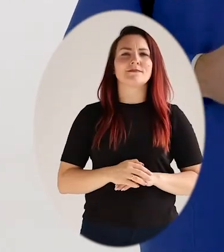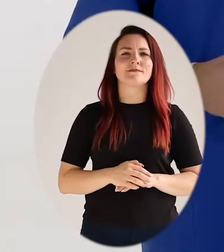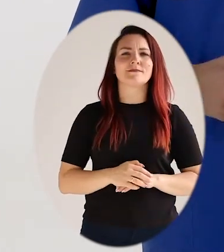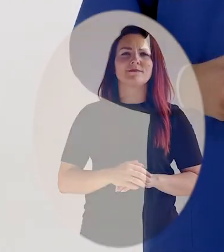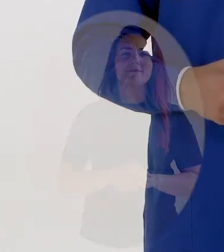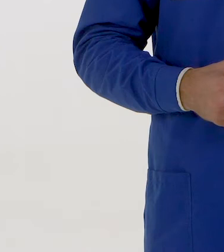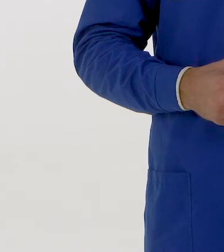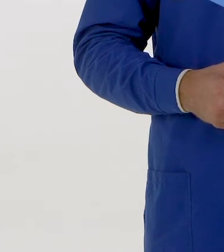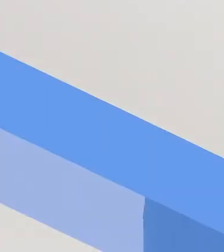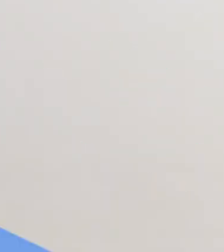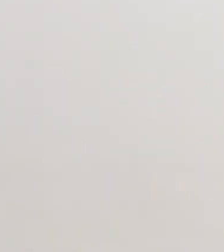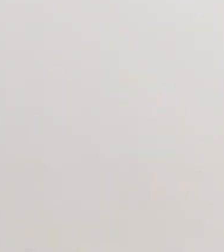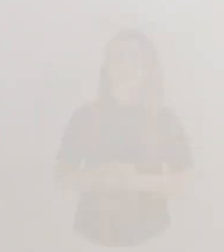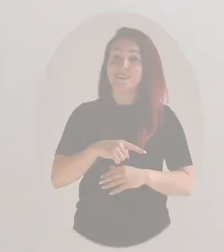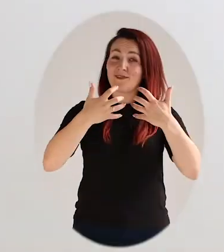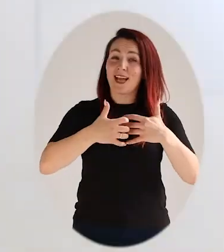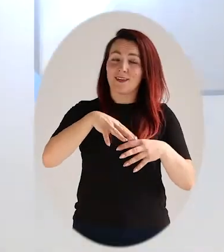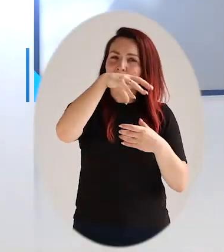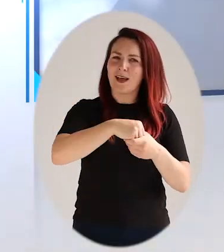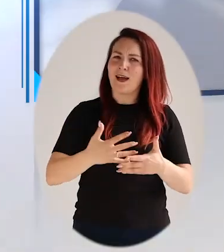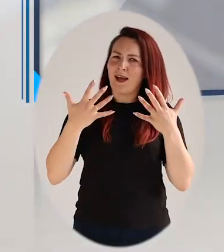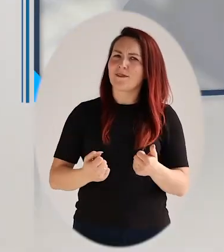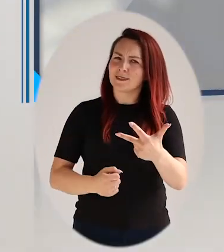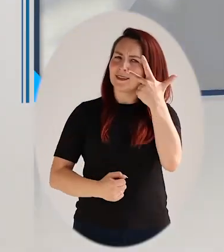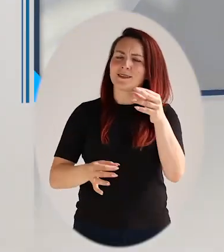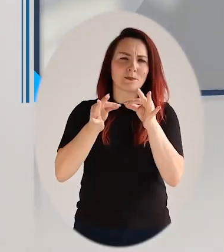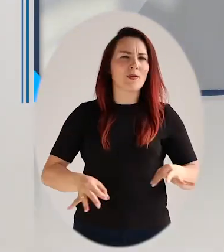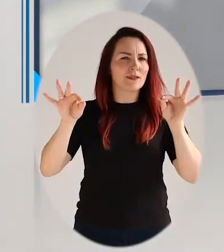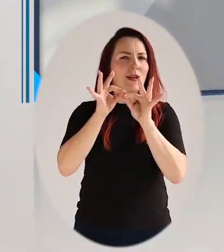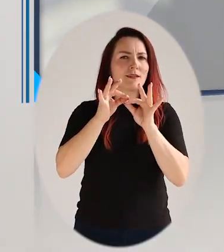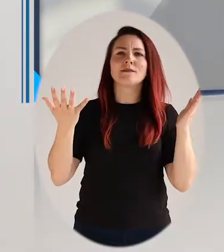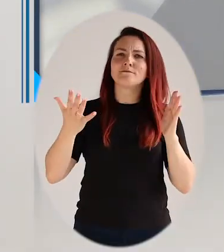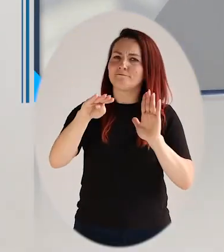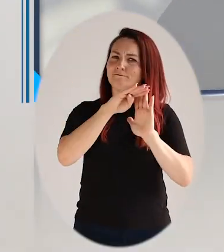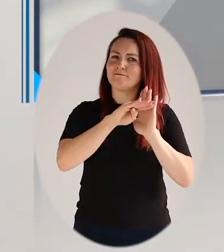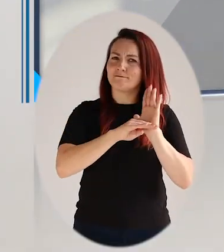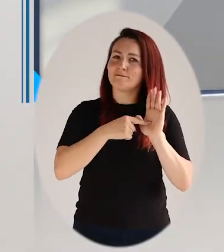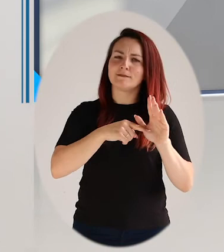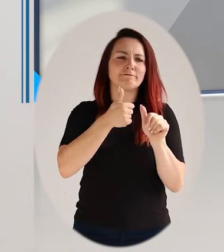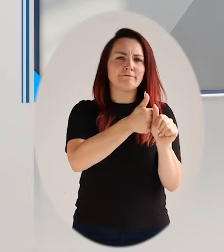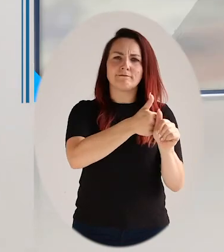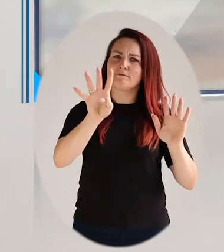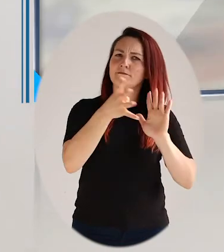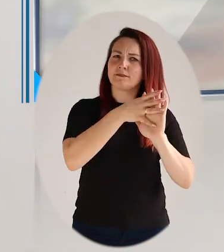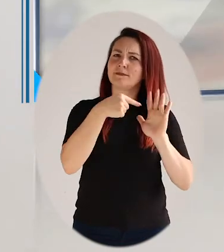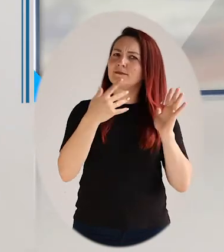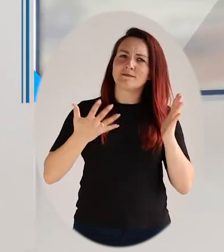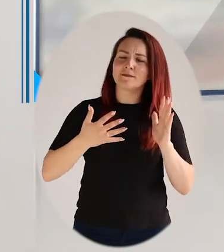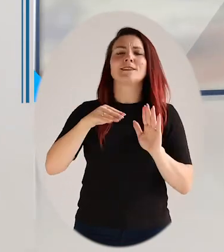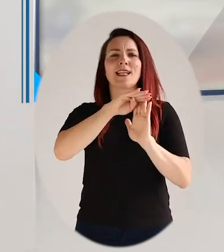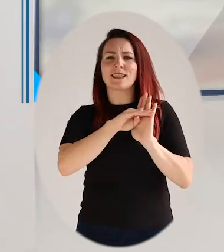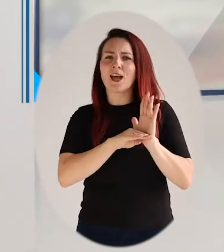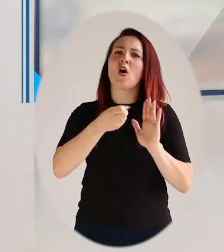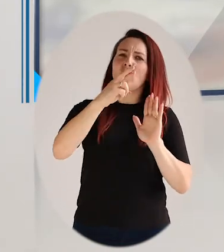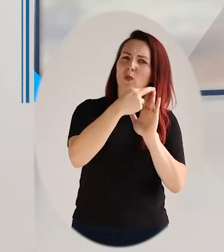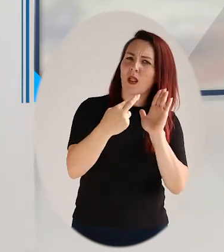equipment: coat, safety helmet, goggle. Our company has 3 golden rules. We observe the legislation. We immediately inform